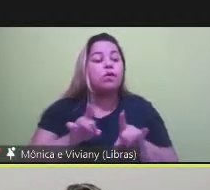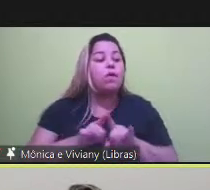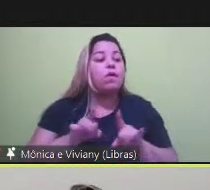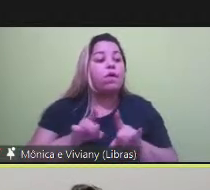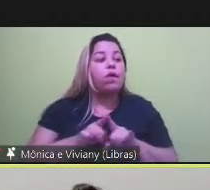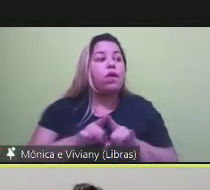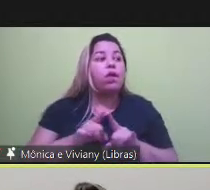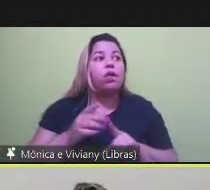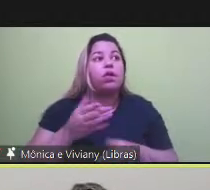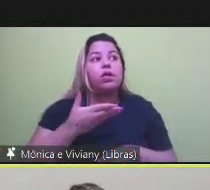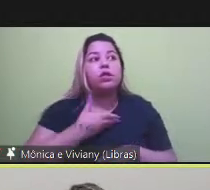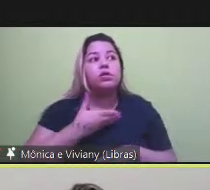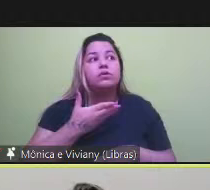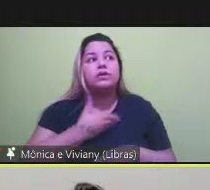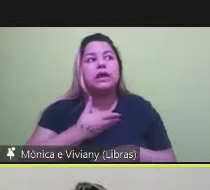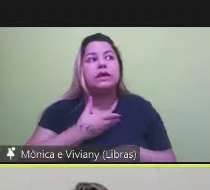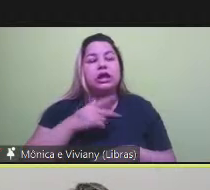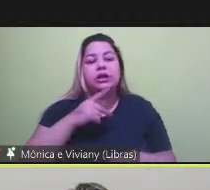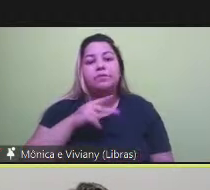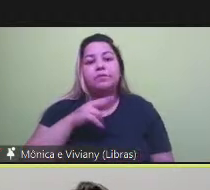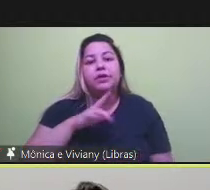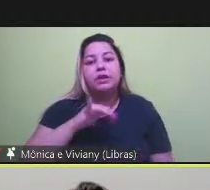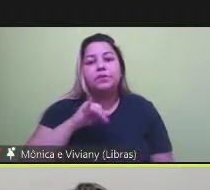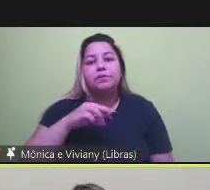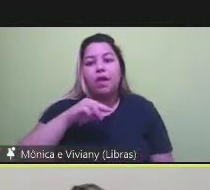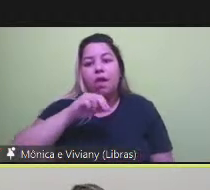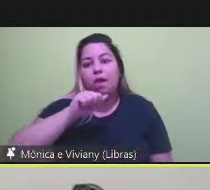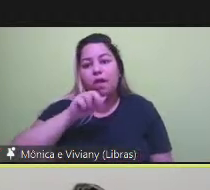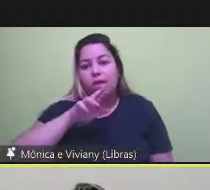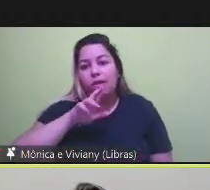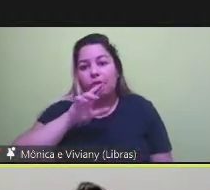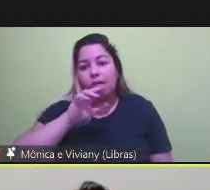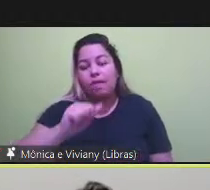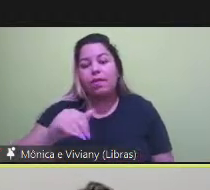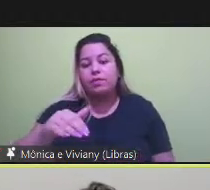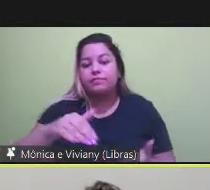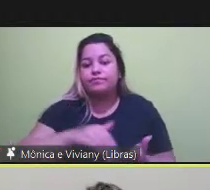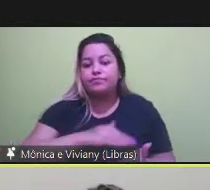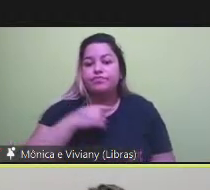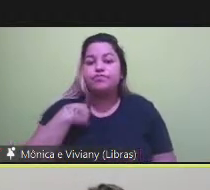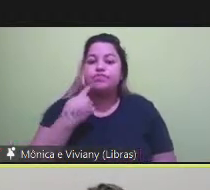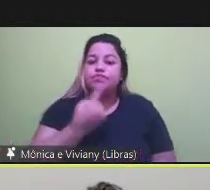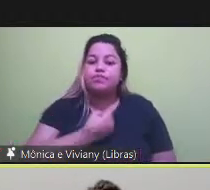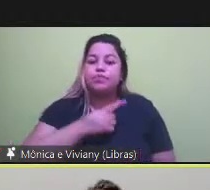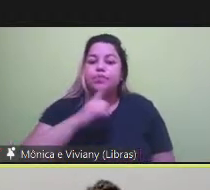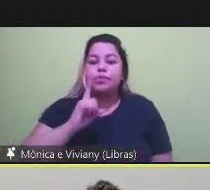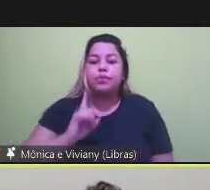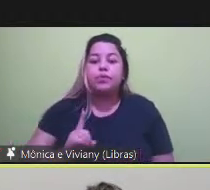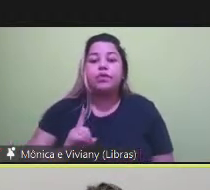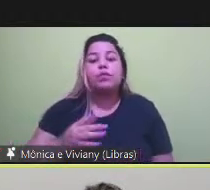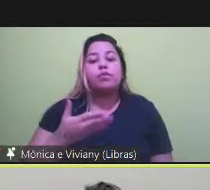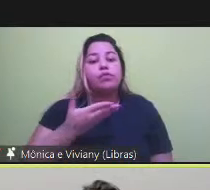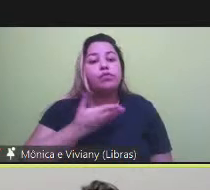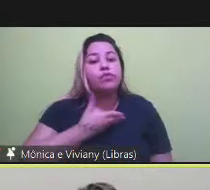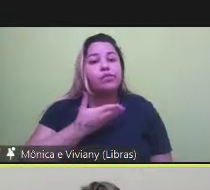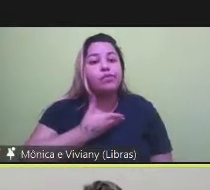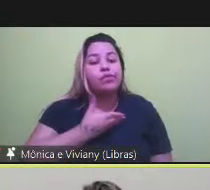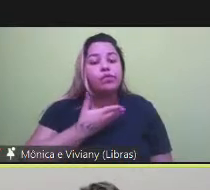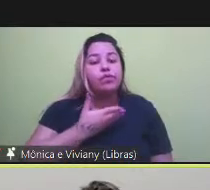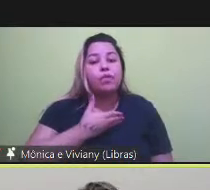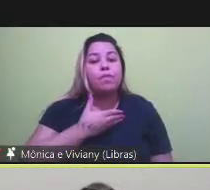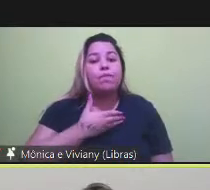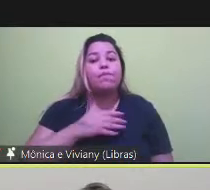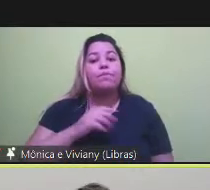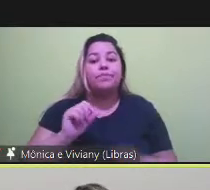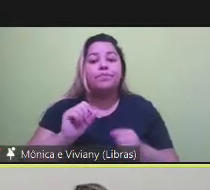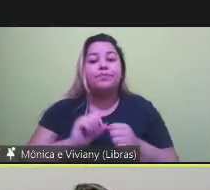them. I have a team for primary attention, from the coordination, the secretary, our director, our